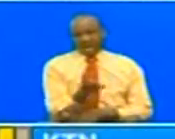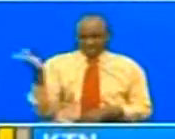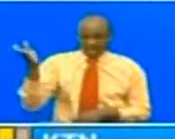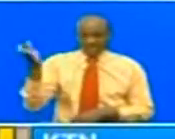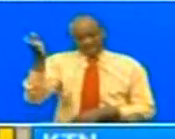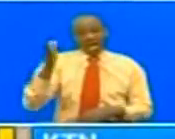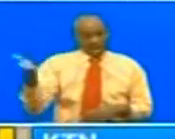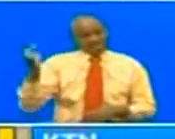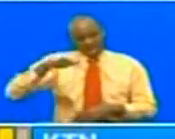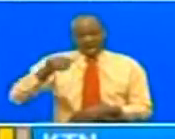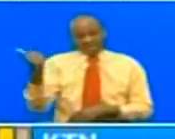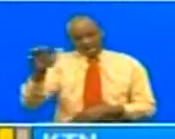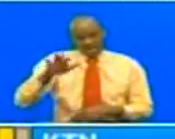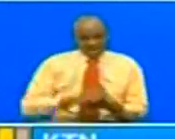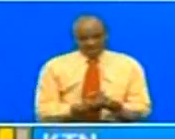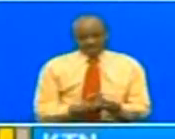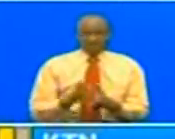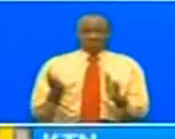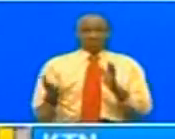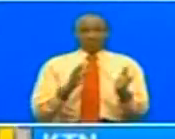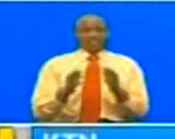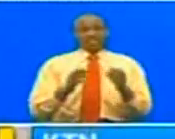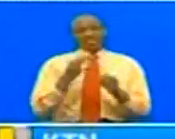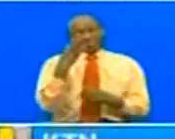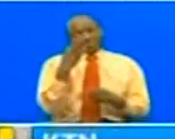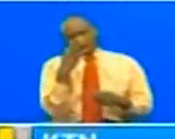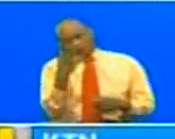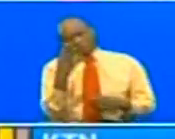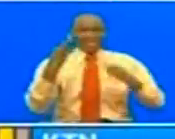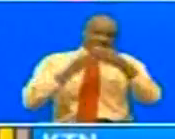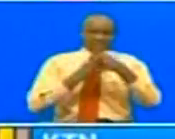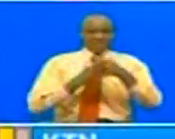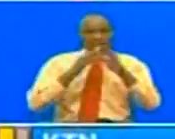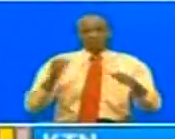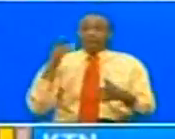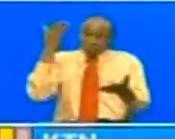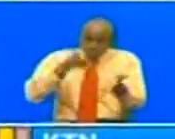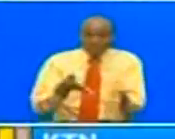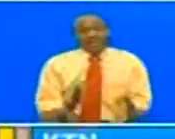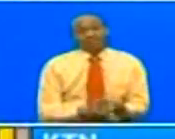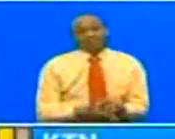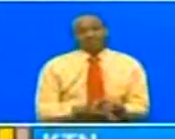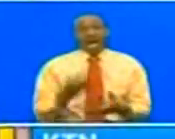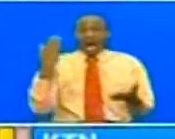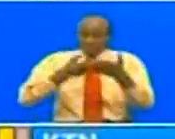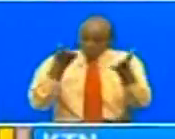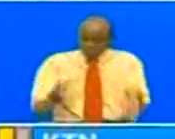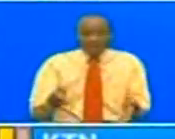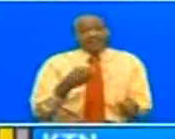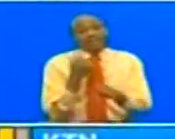mstoni ni sana si 48 mpaka saa 4 mpaka saa